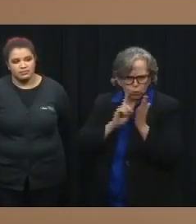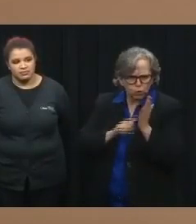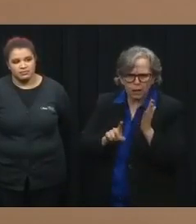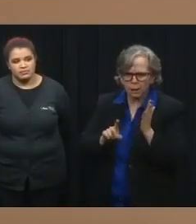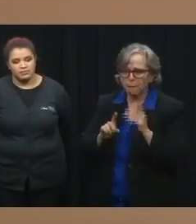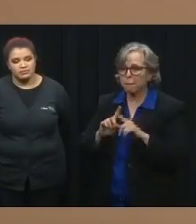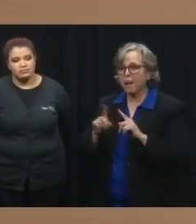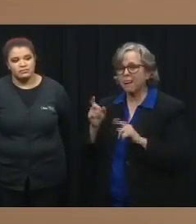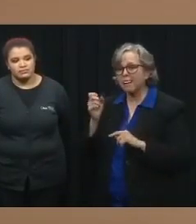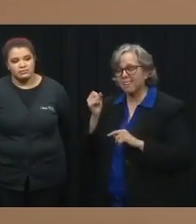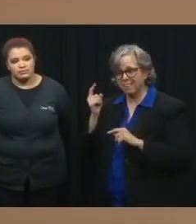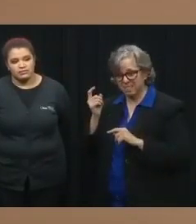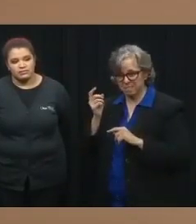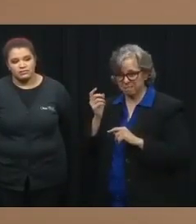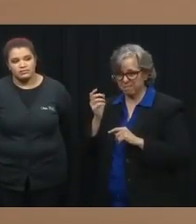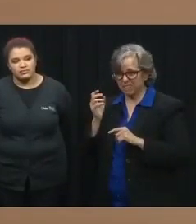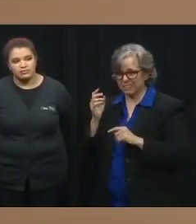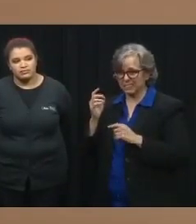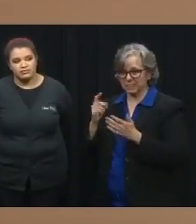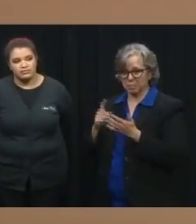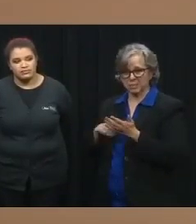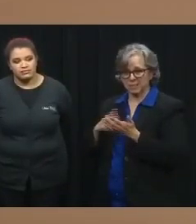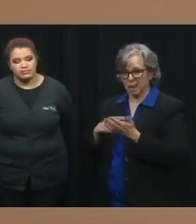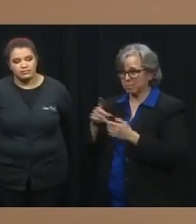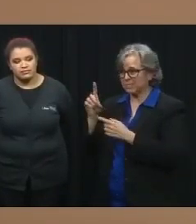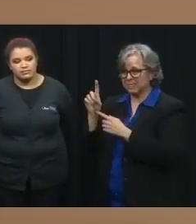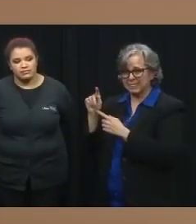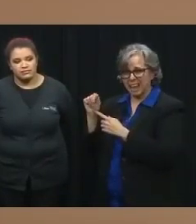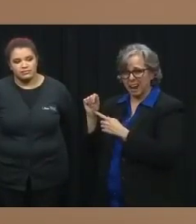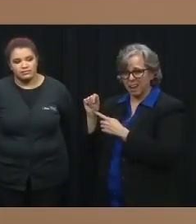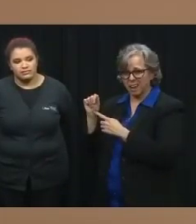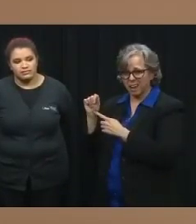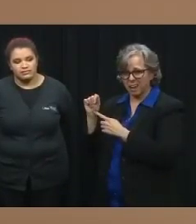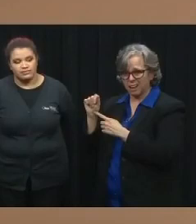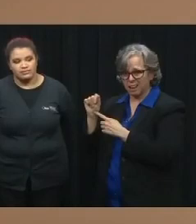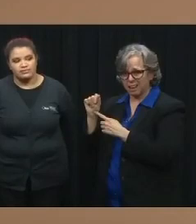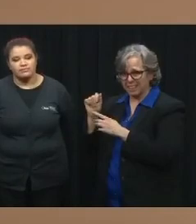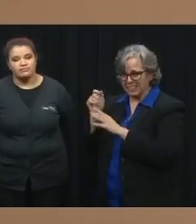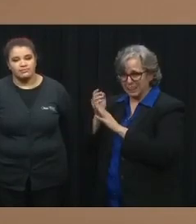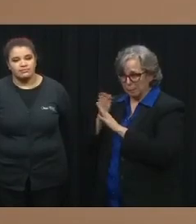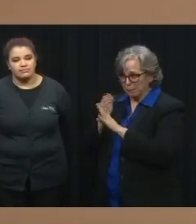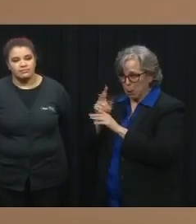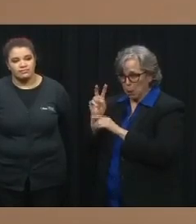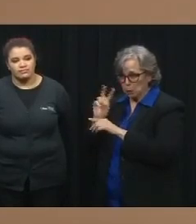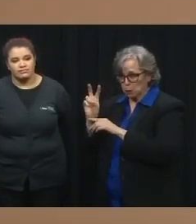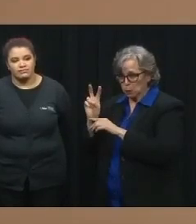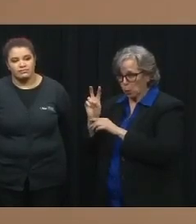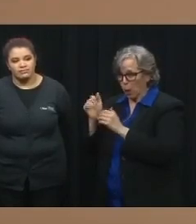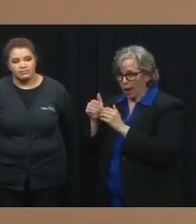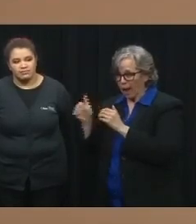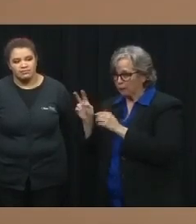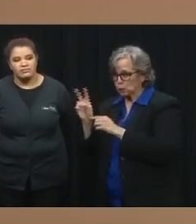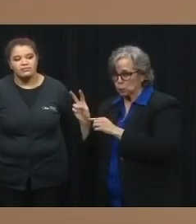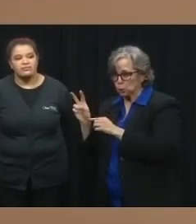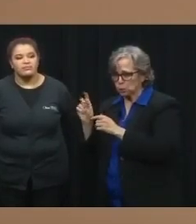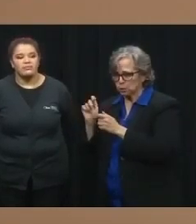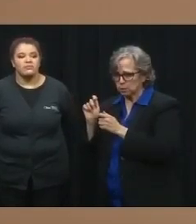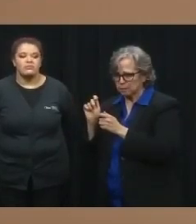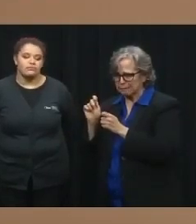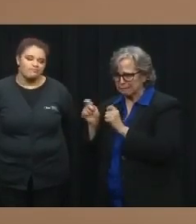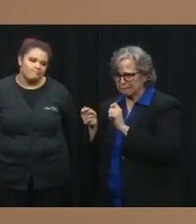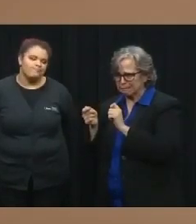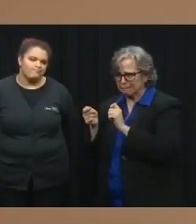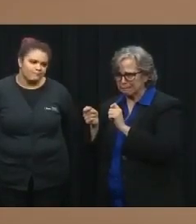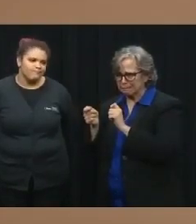comes right before or after too. It's happening at the local level. So through all of this, I think it's really important that the